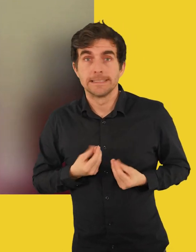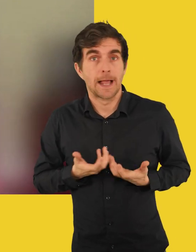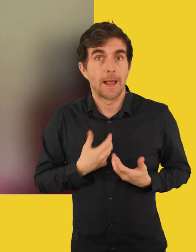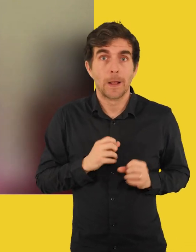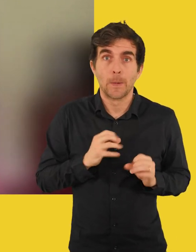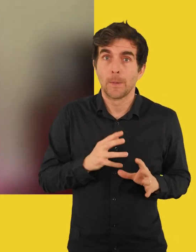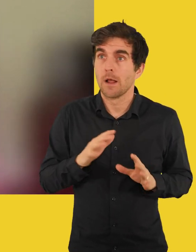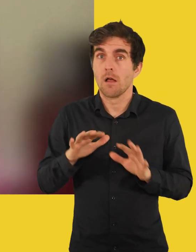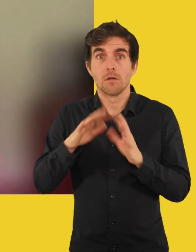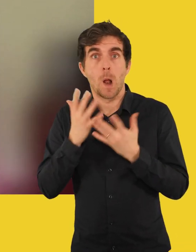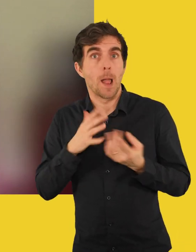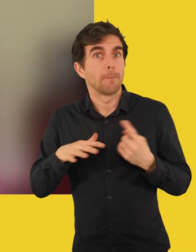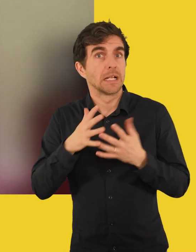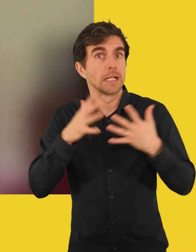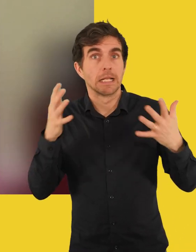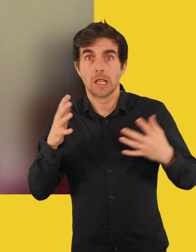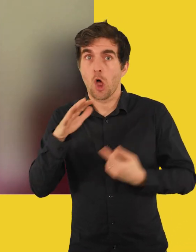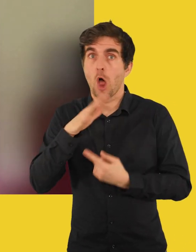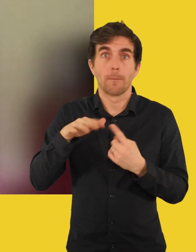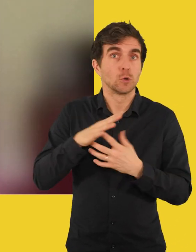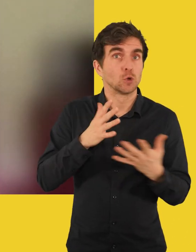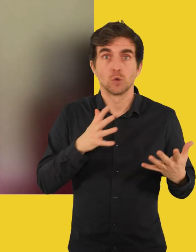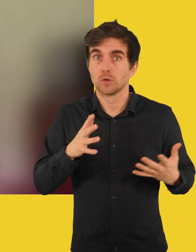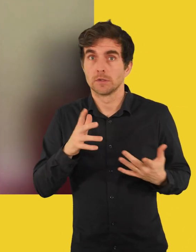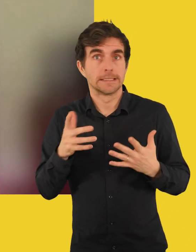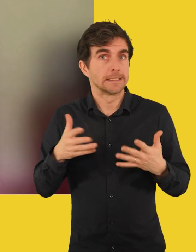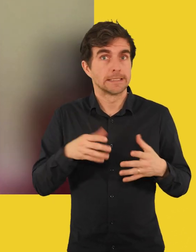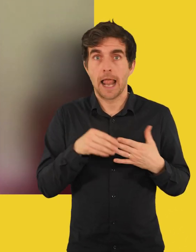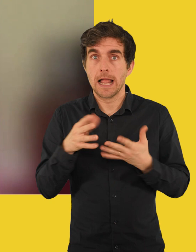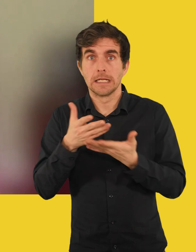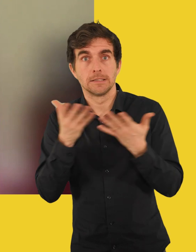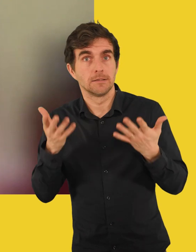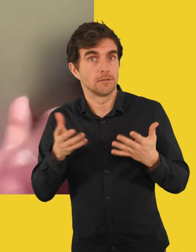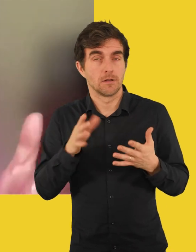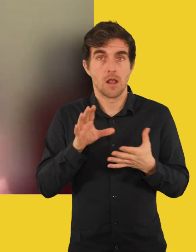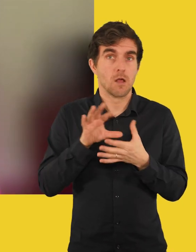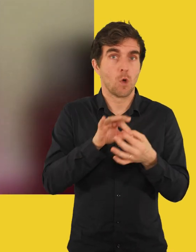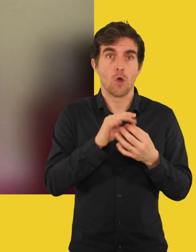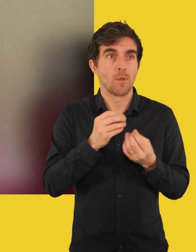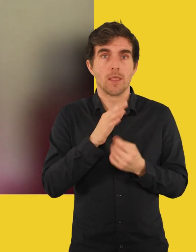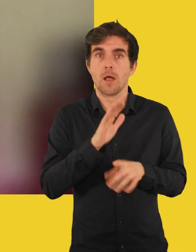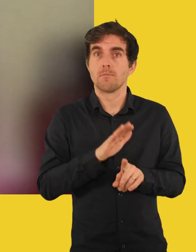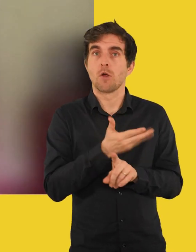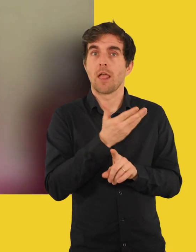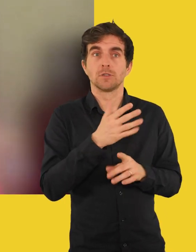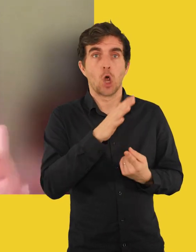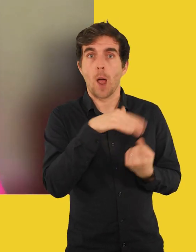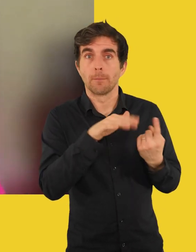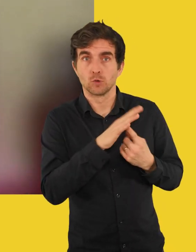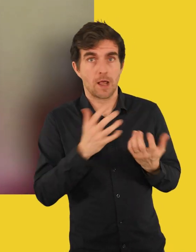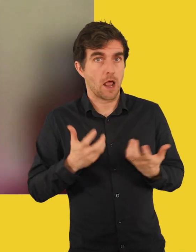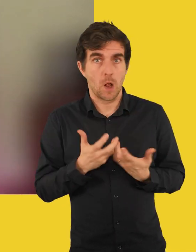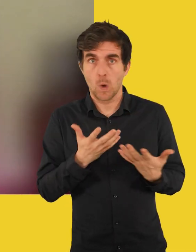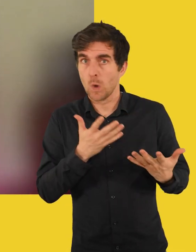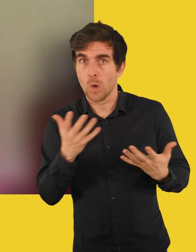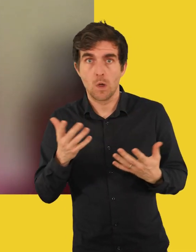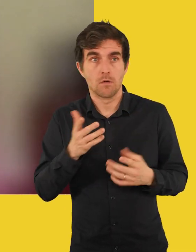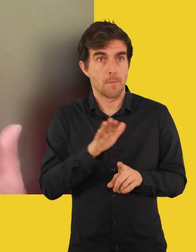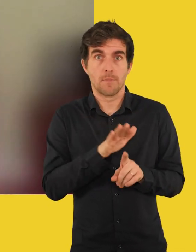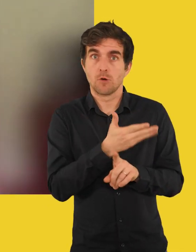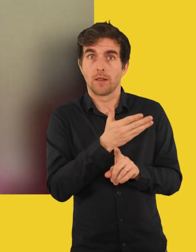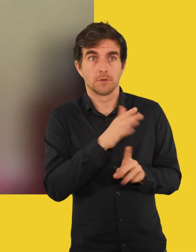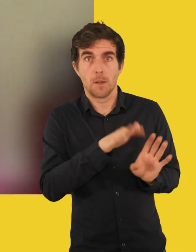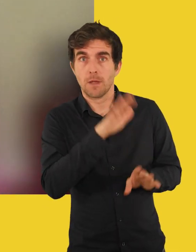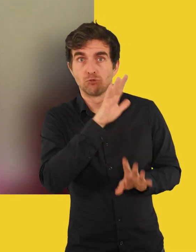a voice for the global majority community in Scotland. So now leaders working with marginalized communities